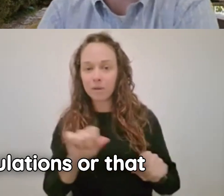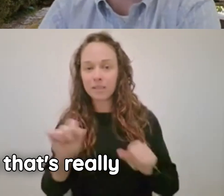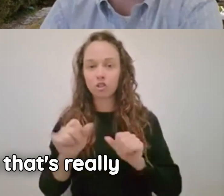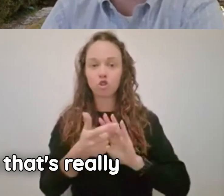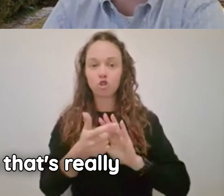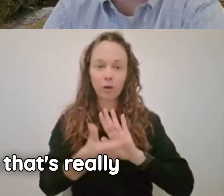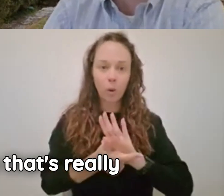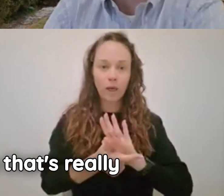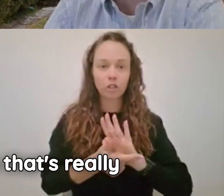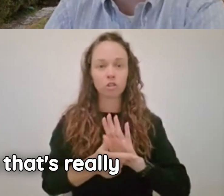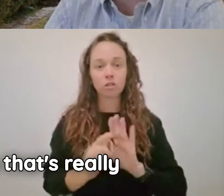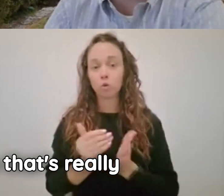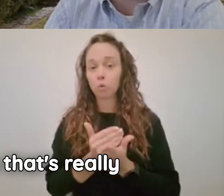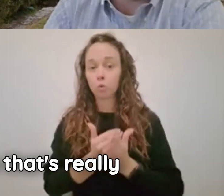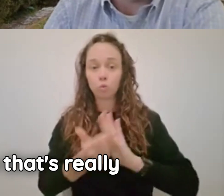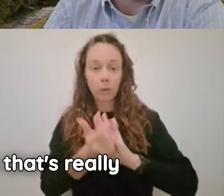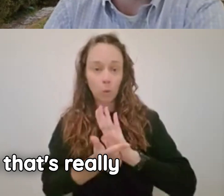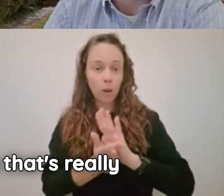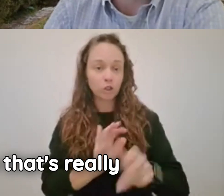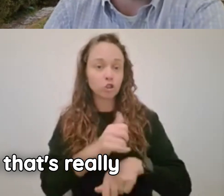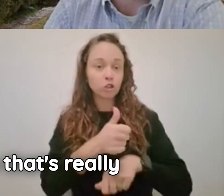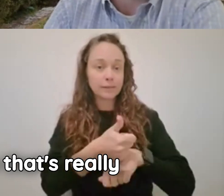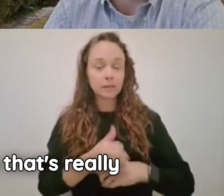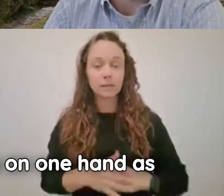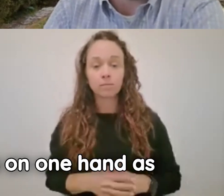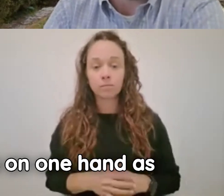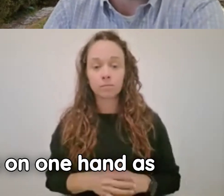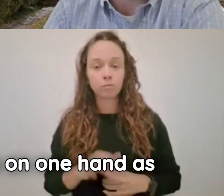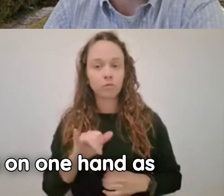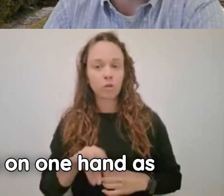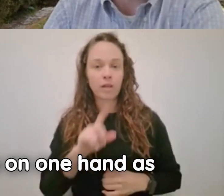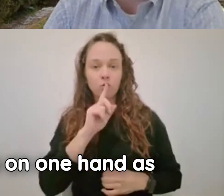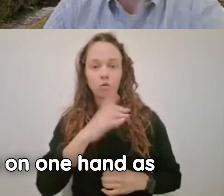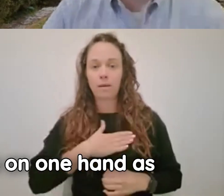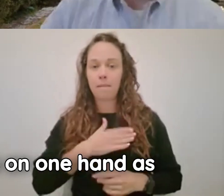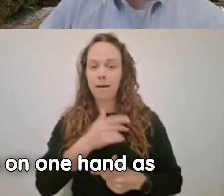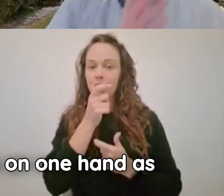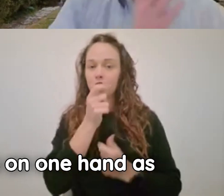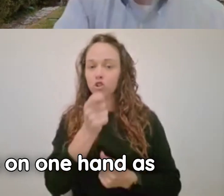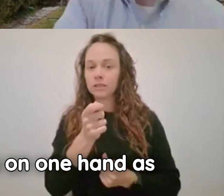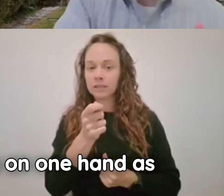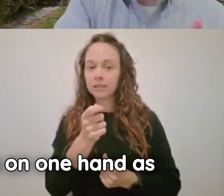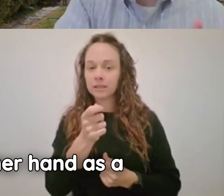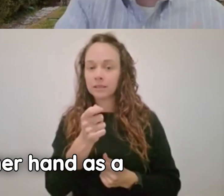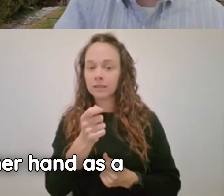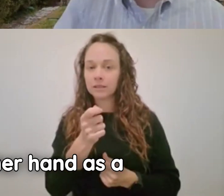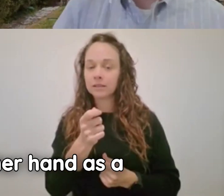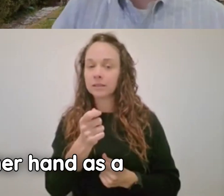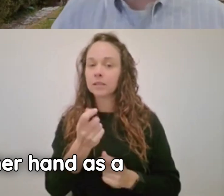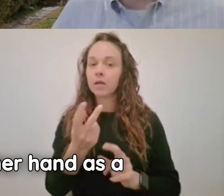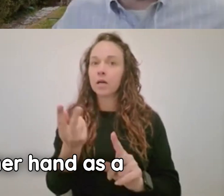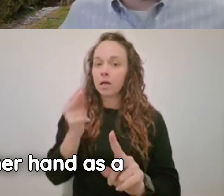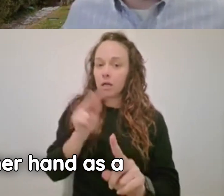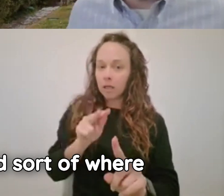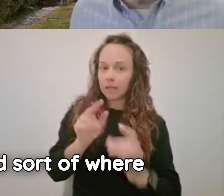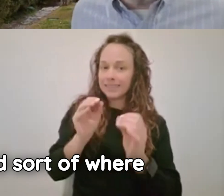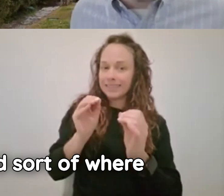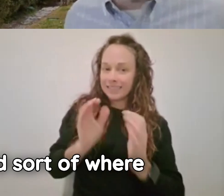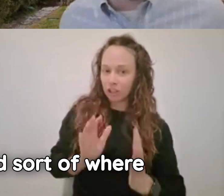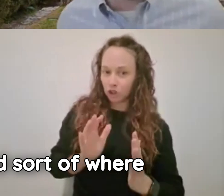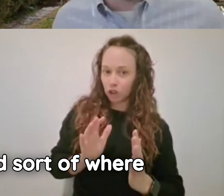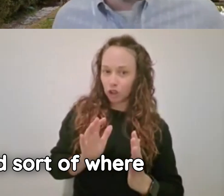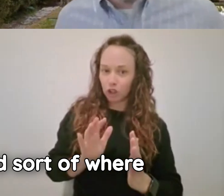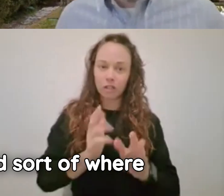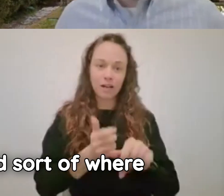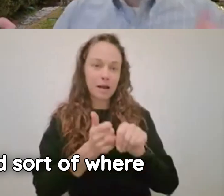regulations or that sort of thing. And so that's really where my interest is. It's on one hand as a teacher, on the other hand as a